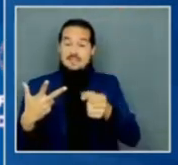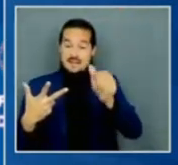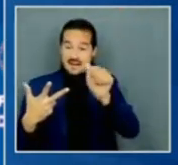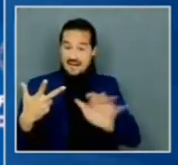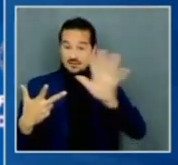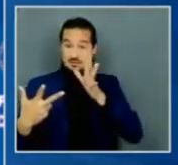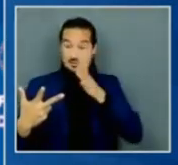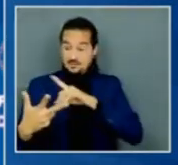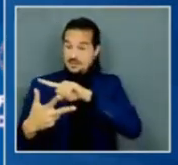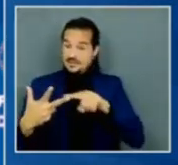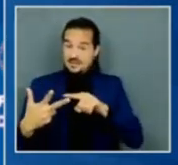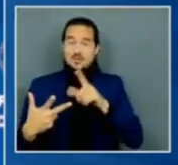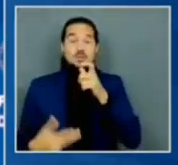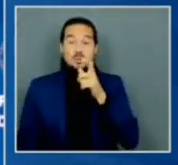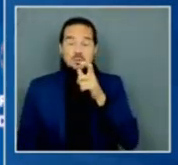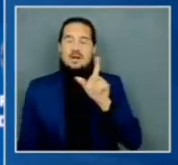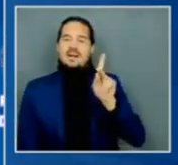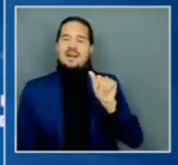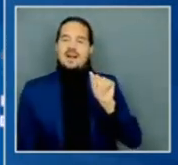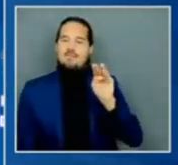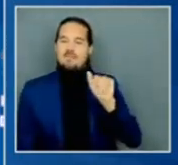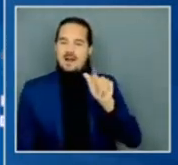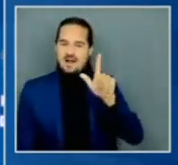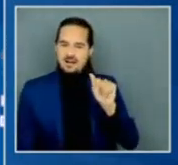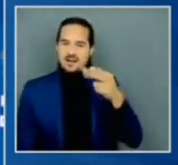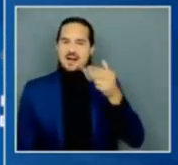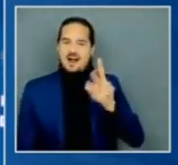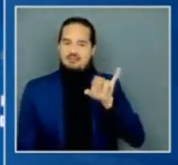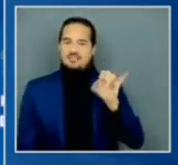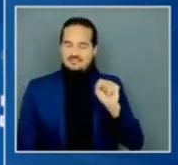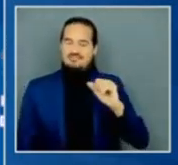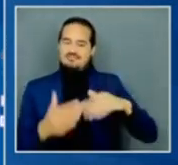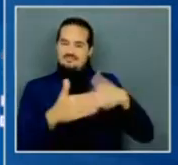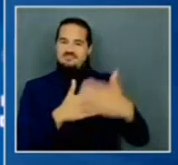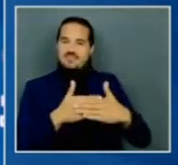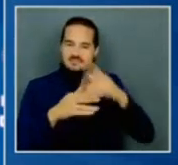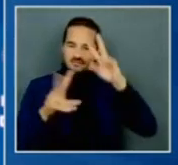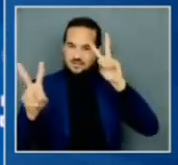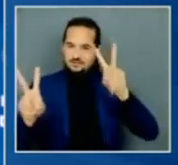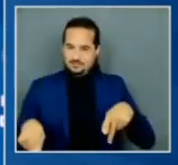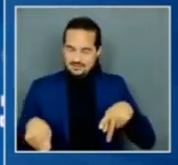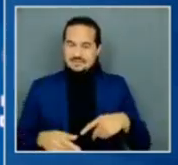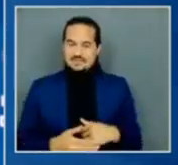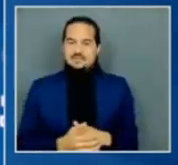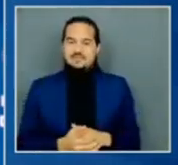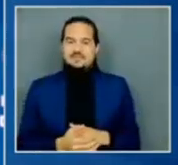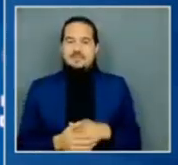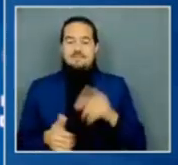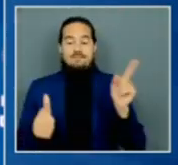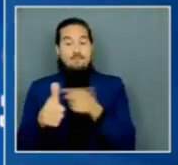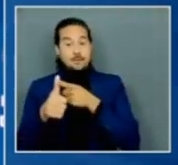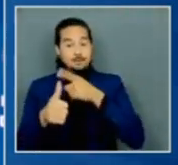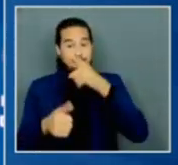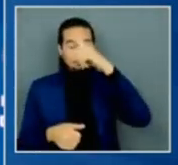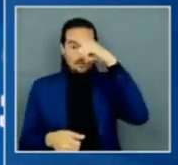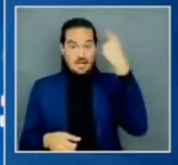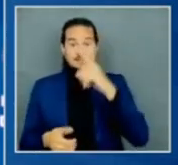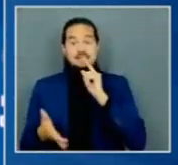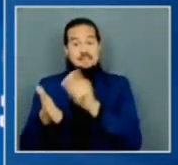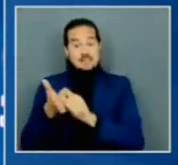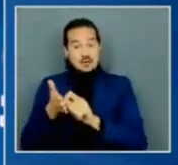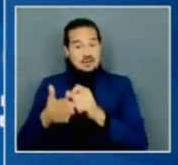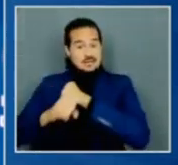South Asian descent as Vice President behind me on the screen. The first ever Black Secretary of Defense. The